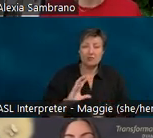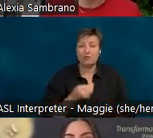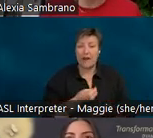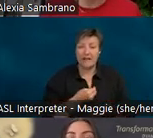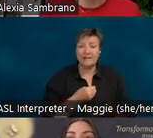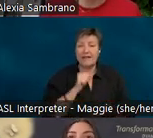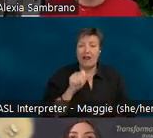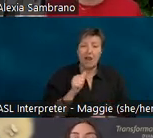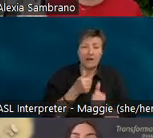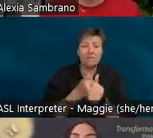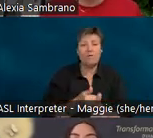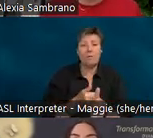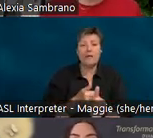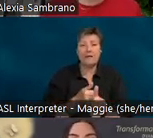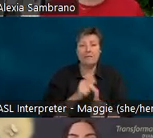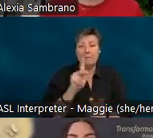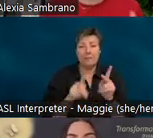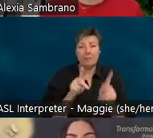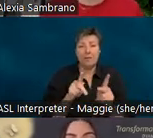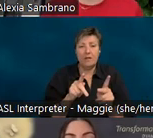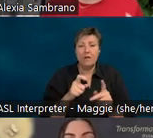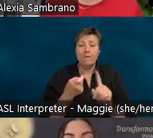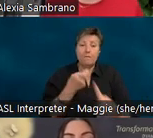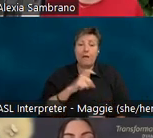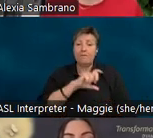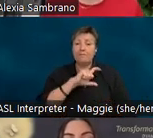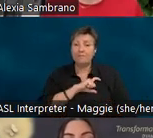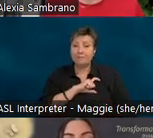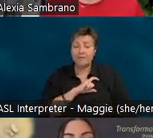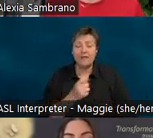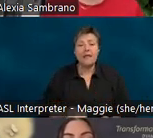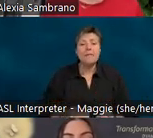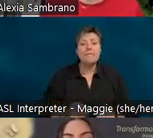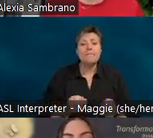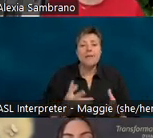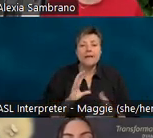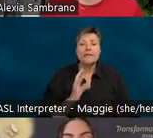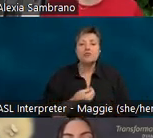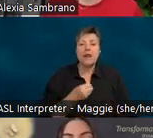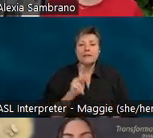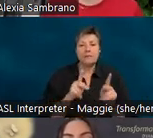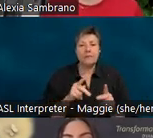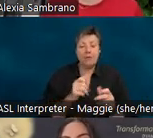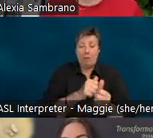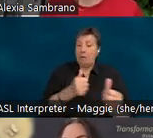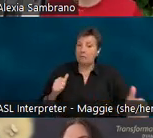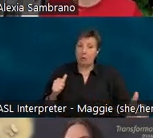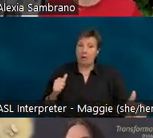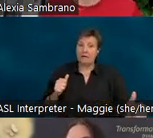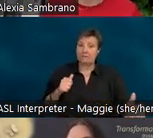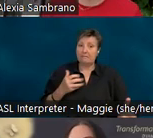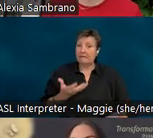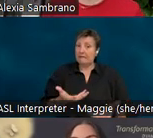law enforcement figures, many trans people, and especially trans folks of color, avoid interaction with law enforcement because they